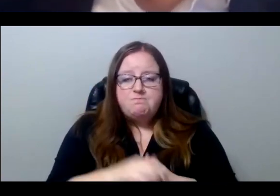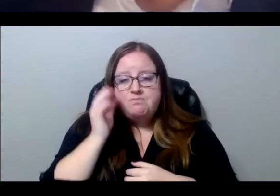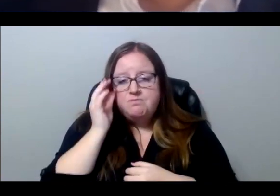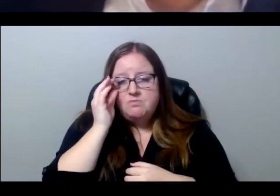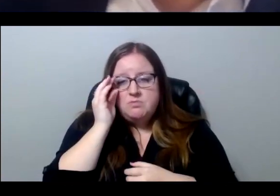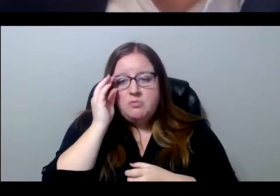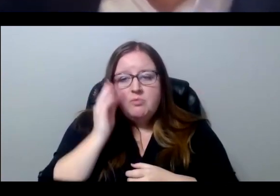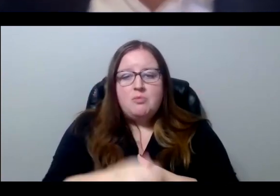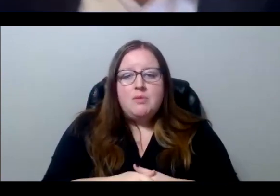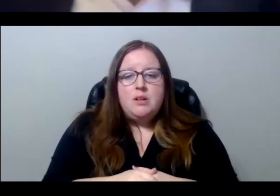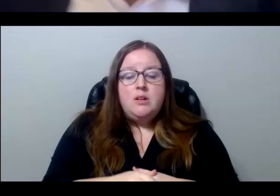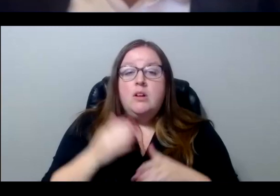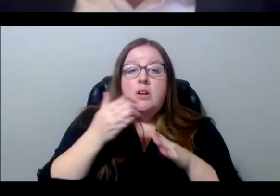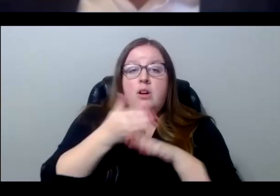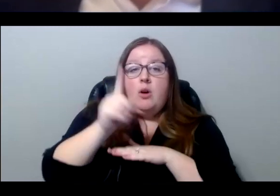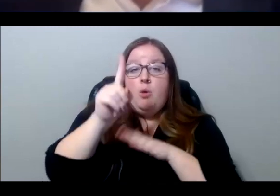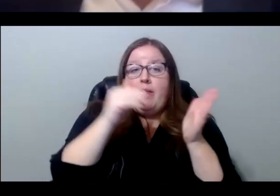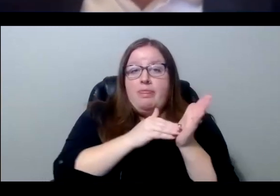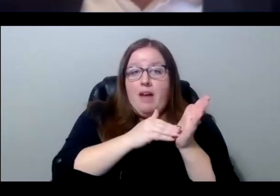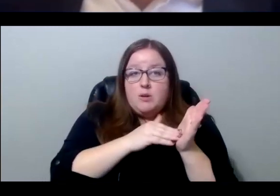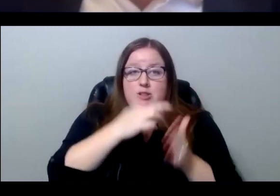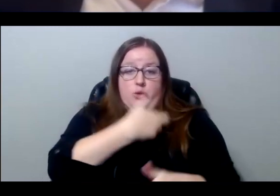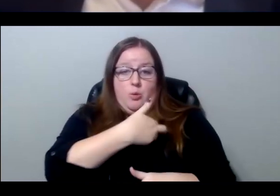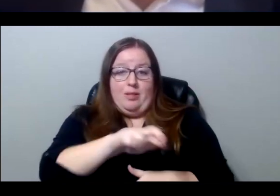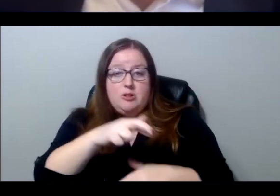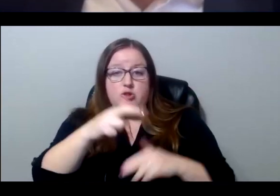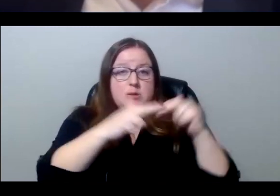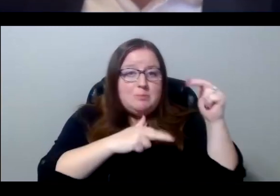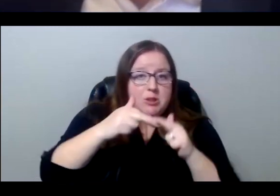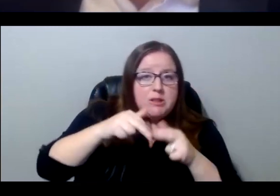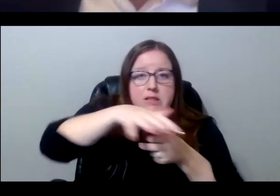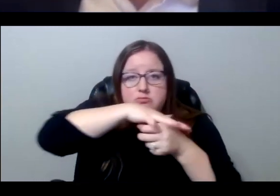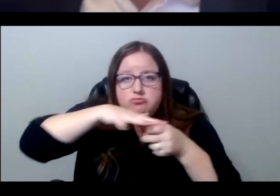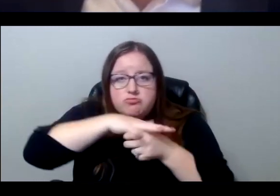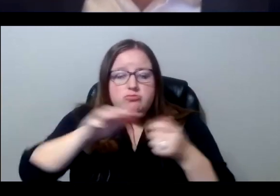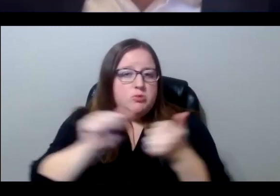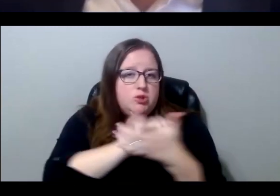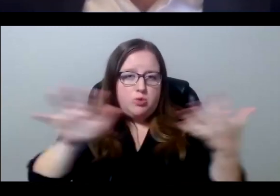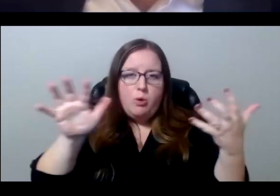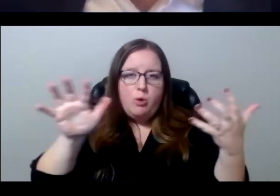So women and children certainly were killed, but the targets were men and boys.